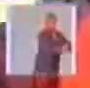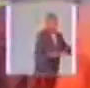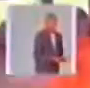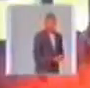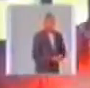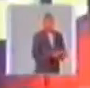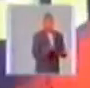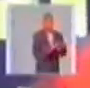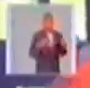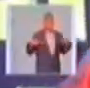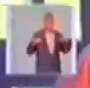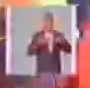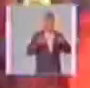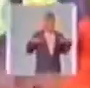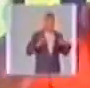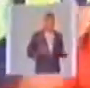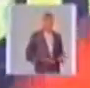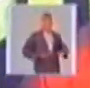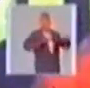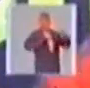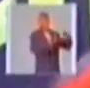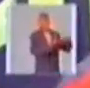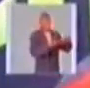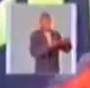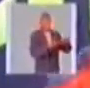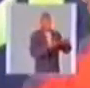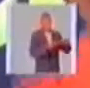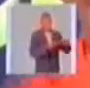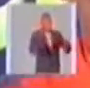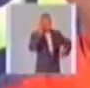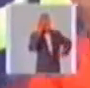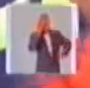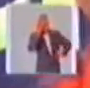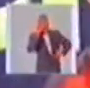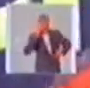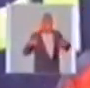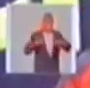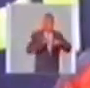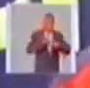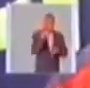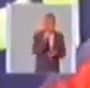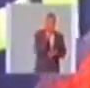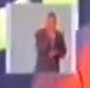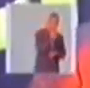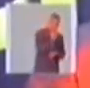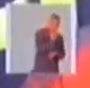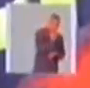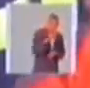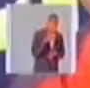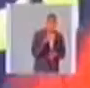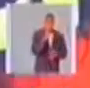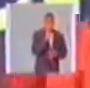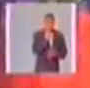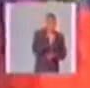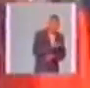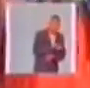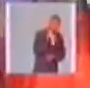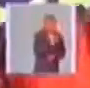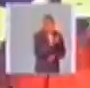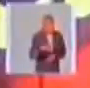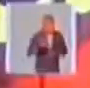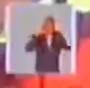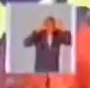bo e da so ho e ye adwuma tinye do nyankopon ka cho me se mo mo emmo mo afode o nemu mo se mo mfa